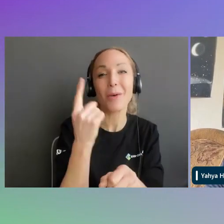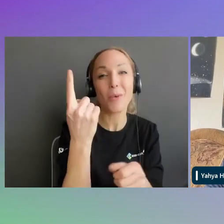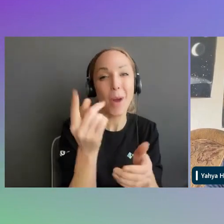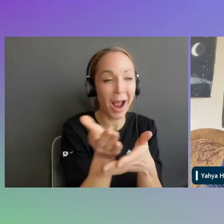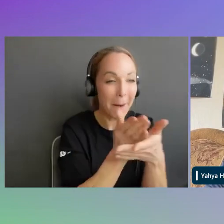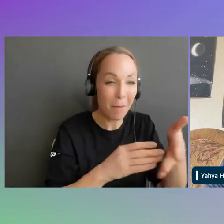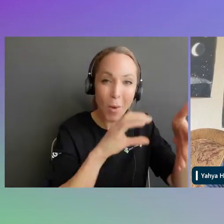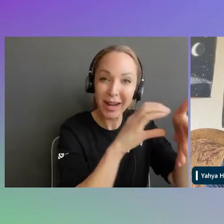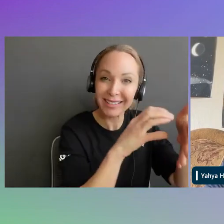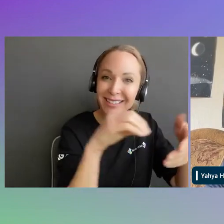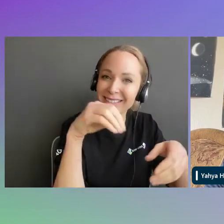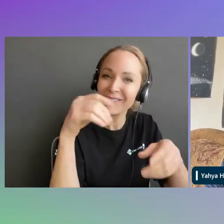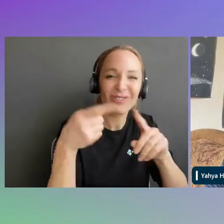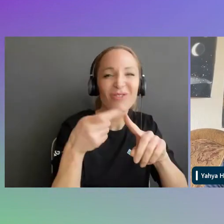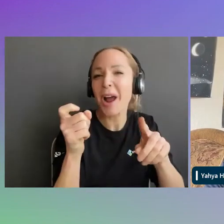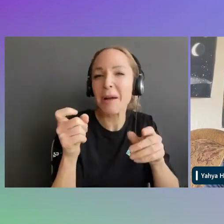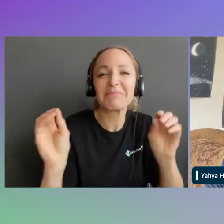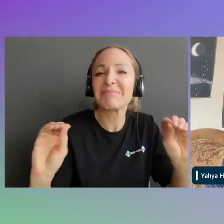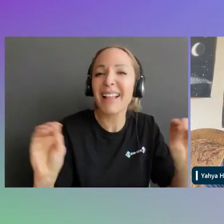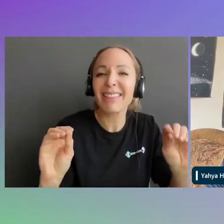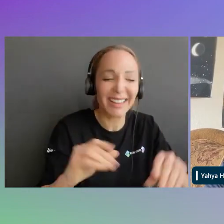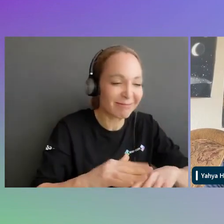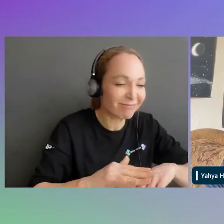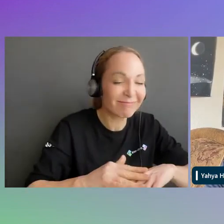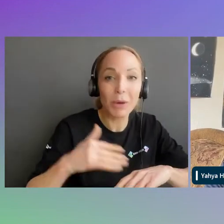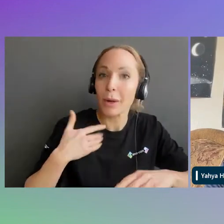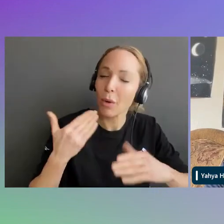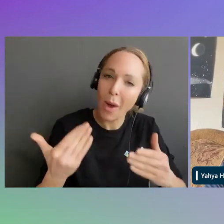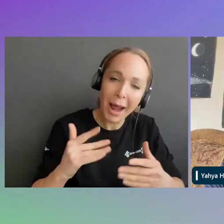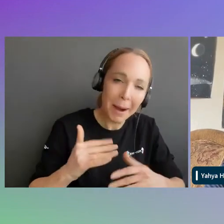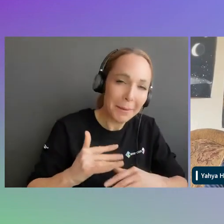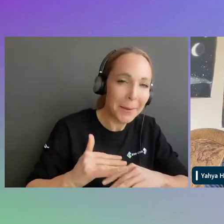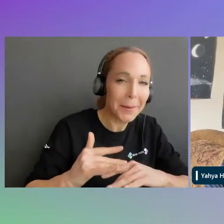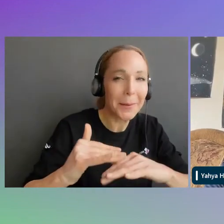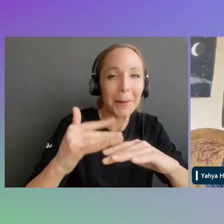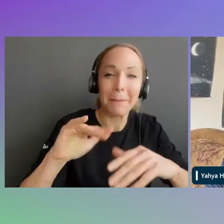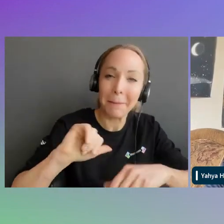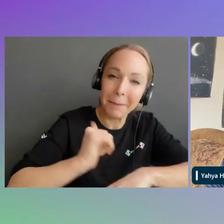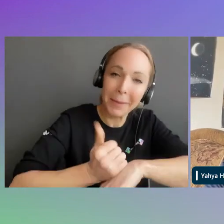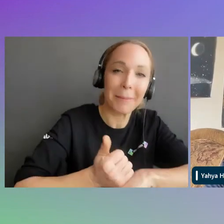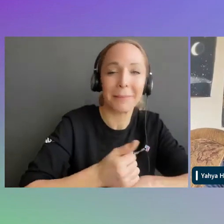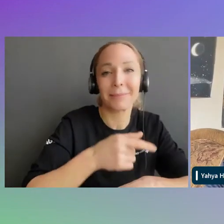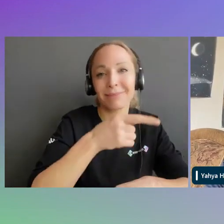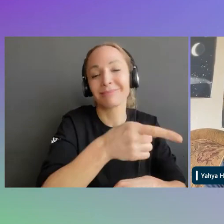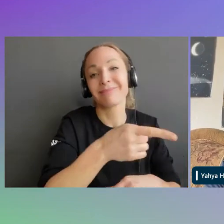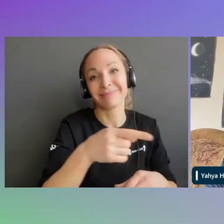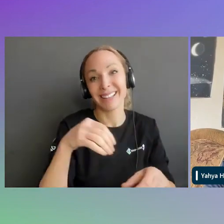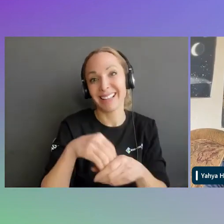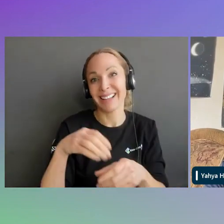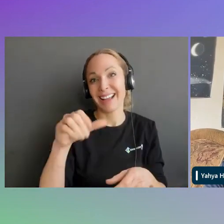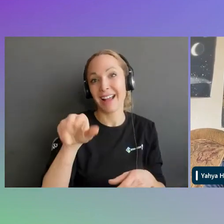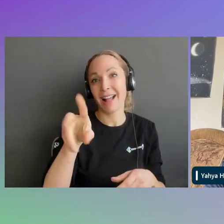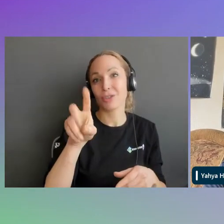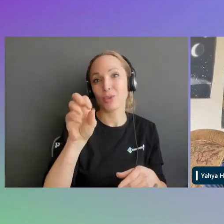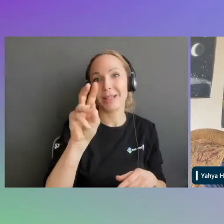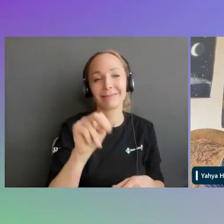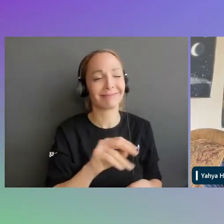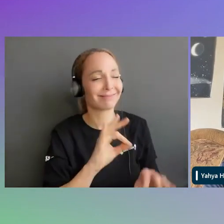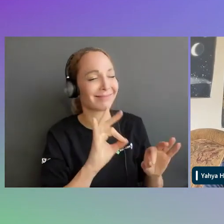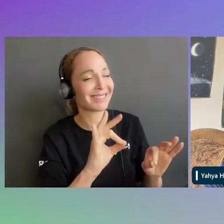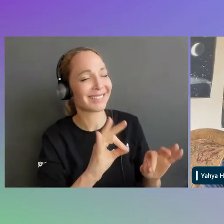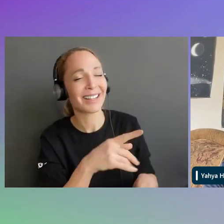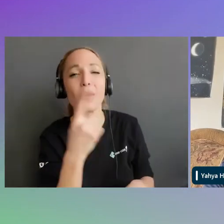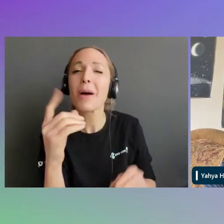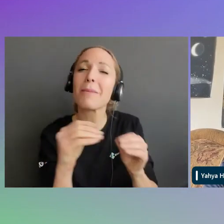absolutely. I think that was a great answer. And I'll just go ahead and ask one more question as we wrap up here. Yeah. So